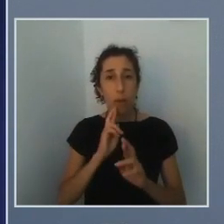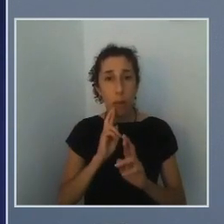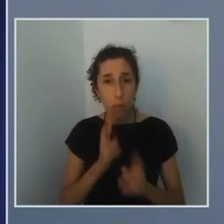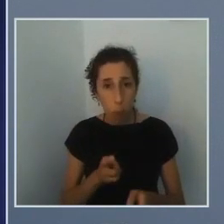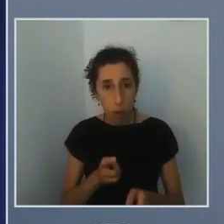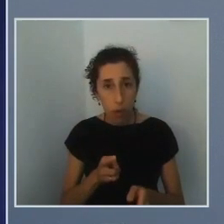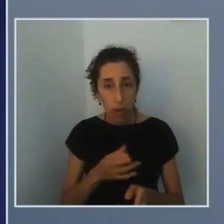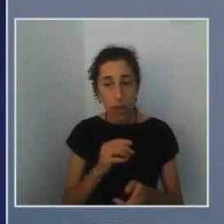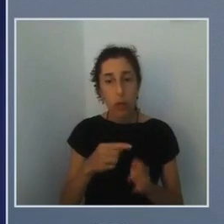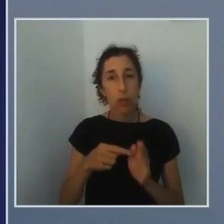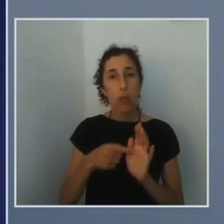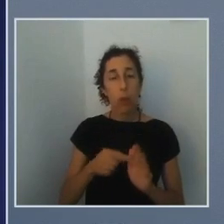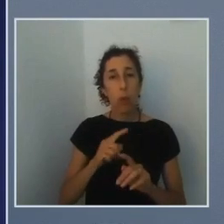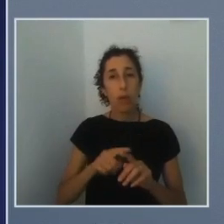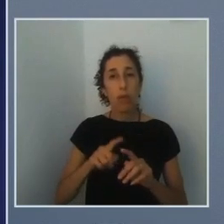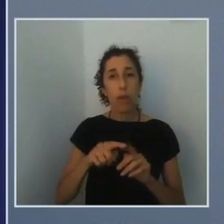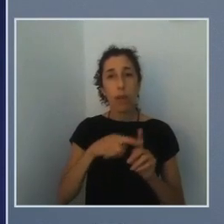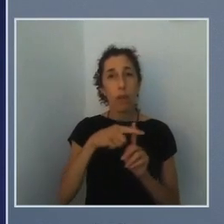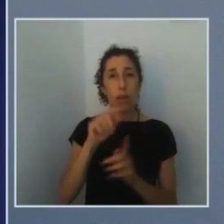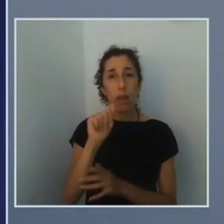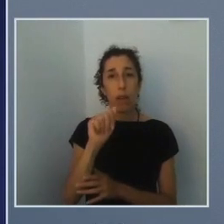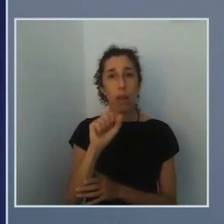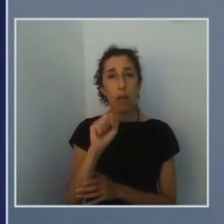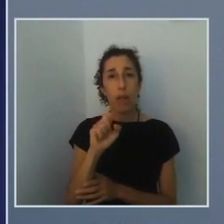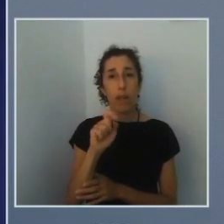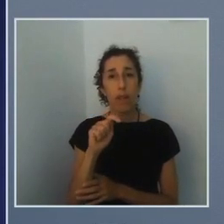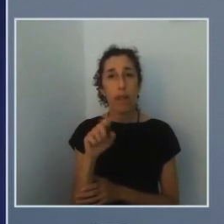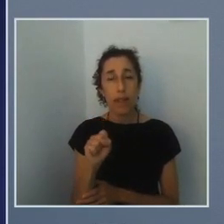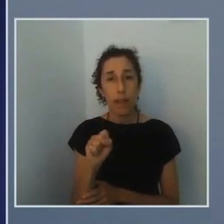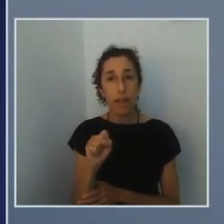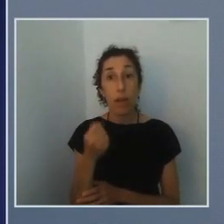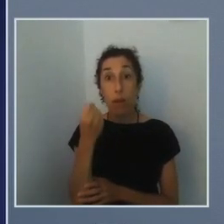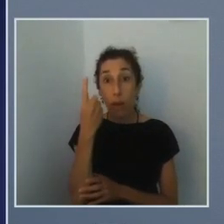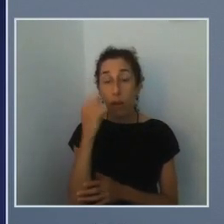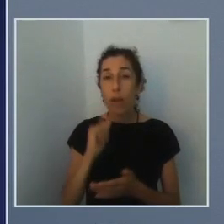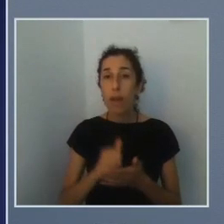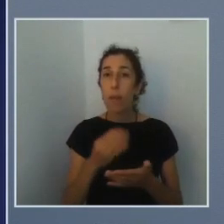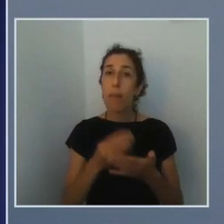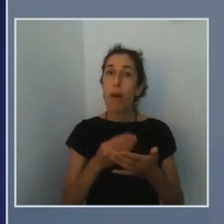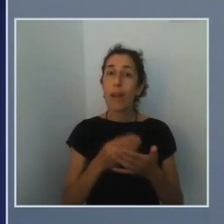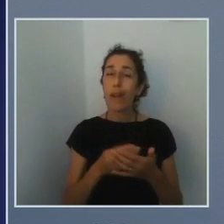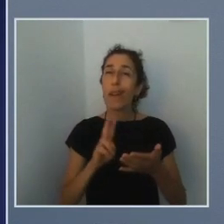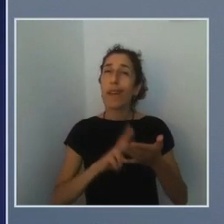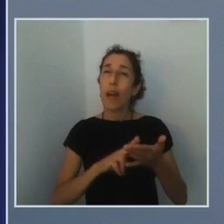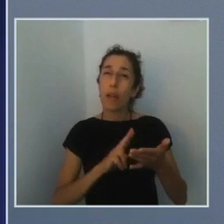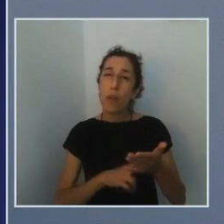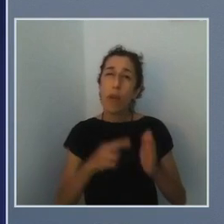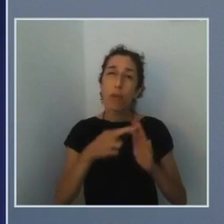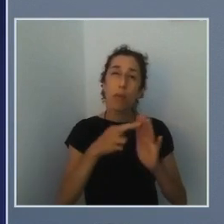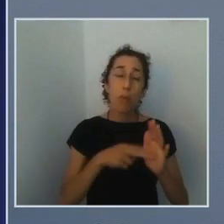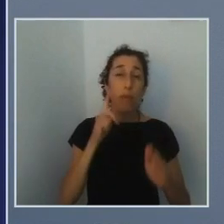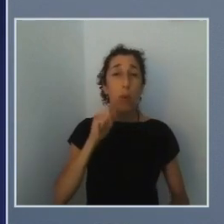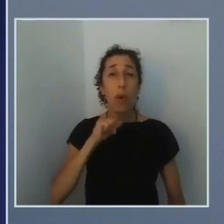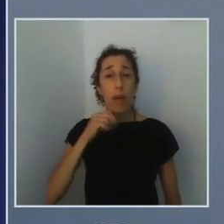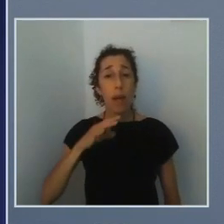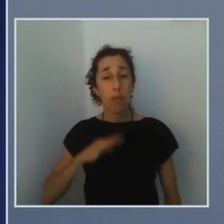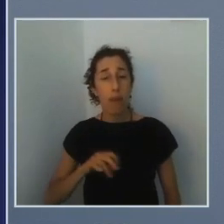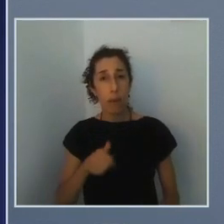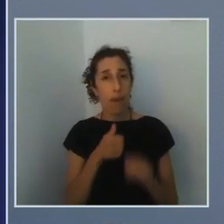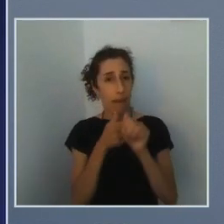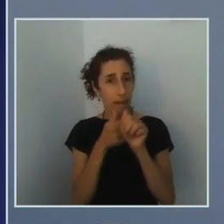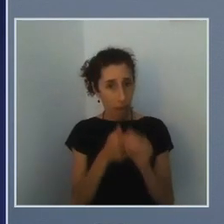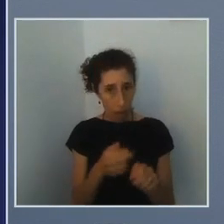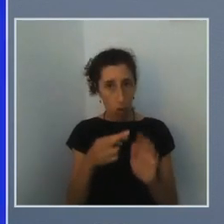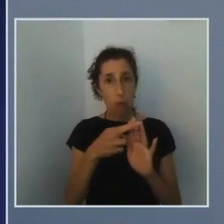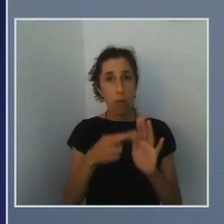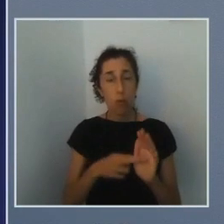such an organization are legally required to be used in a way that serves the interest of NRA membership